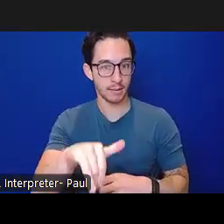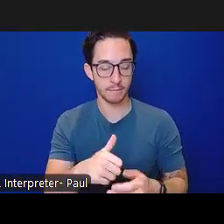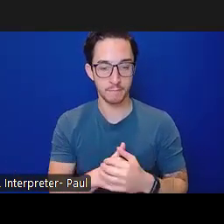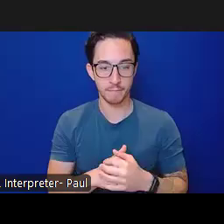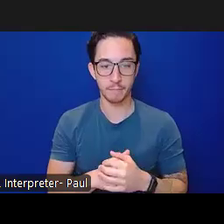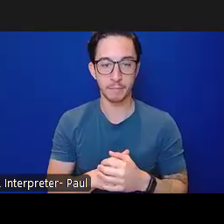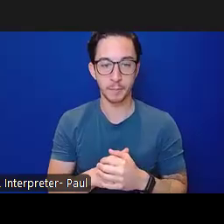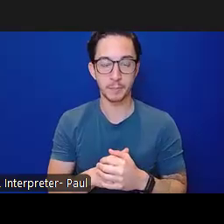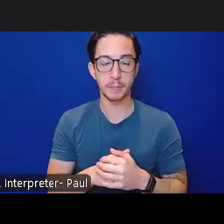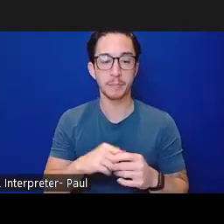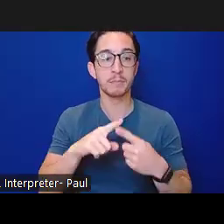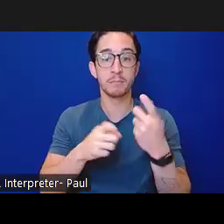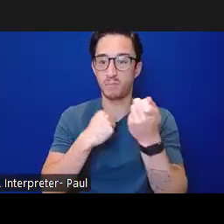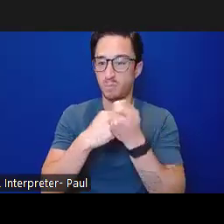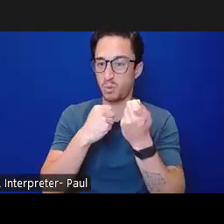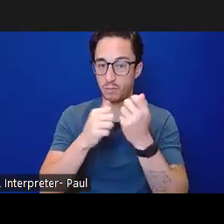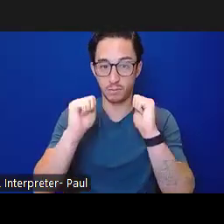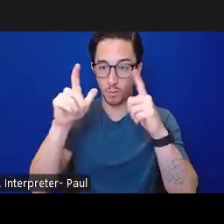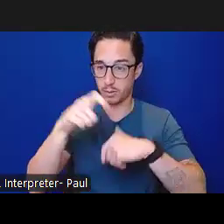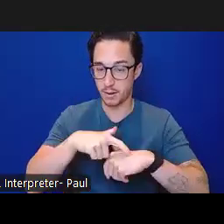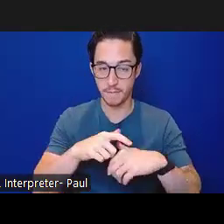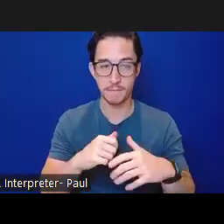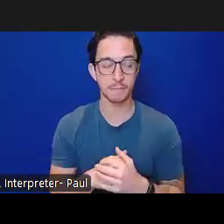Be supportive at all times.